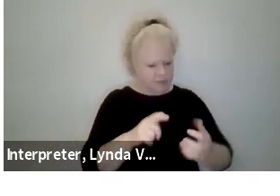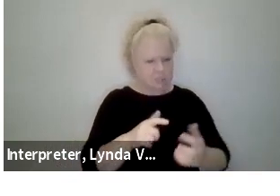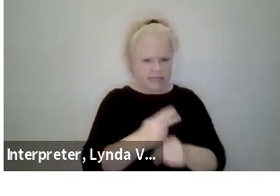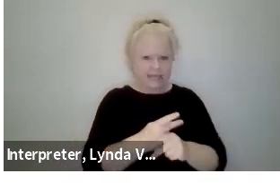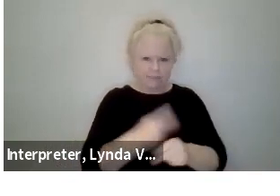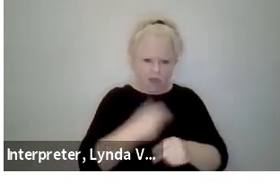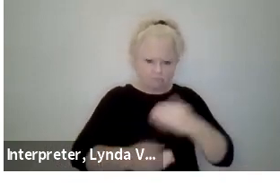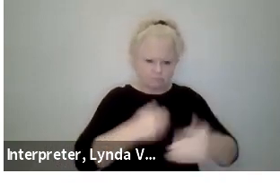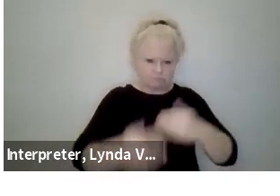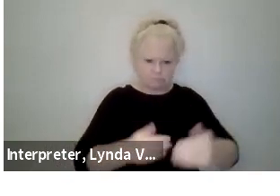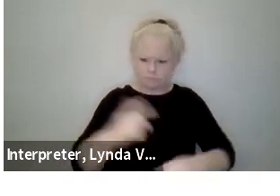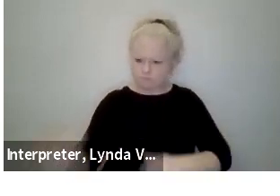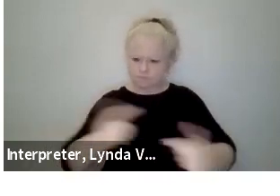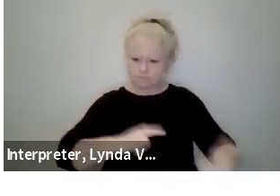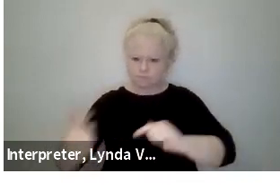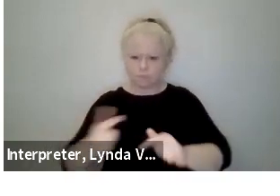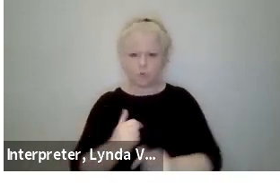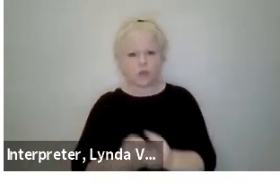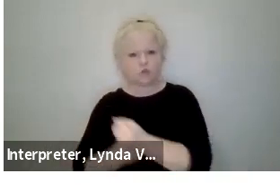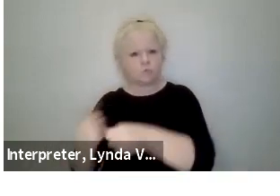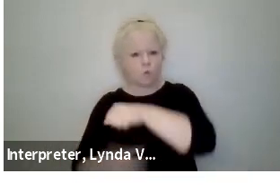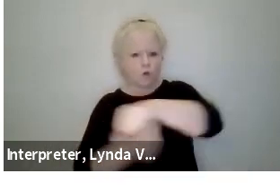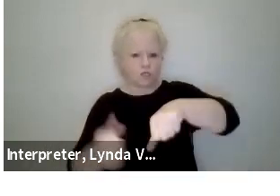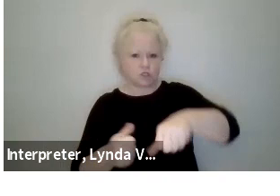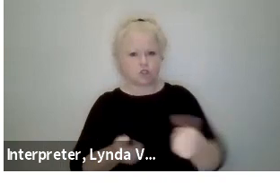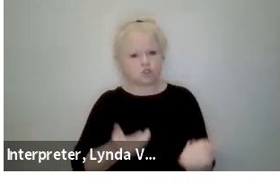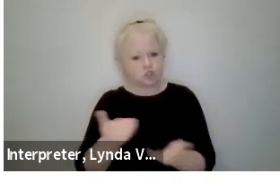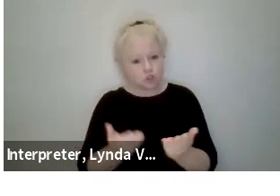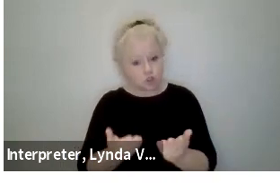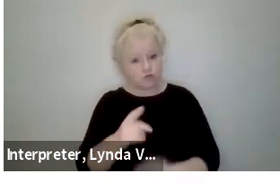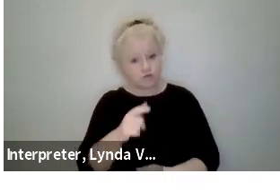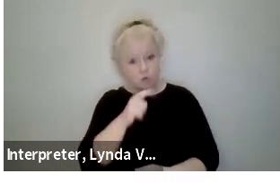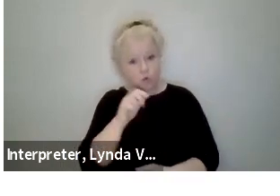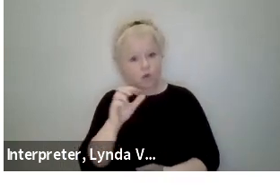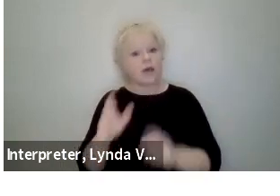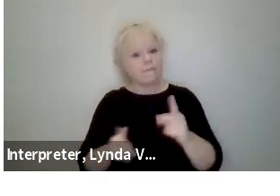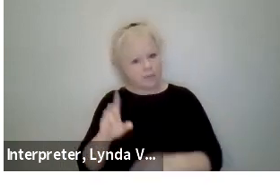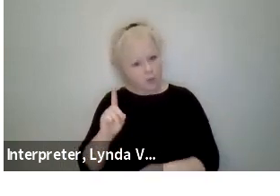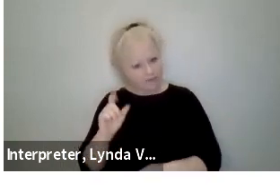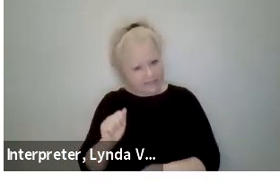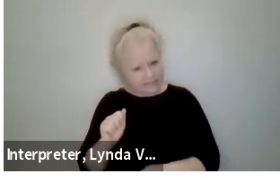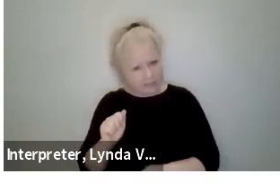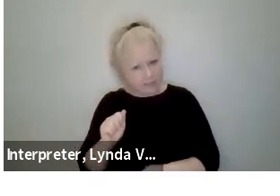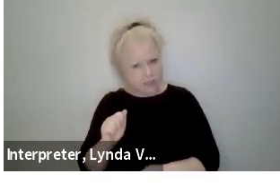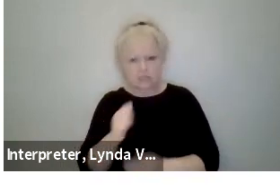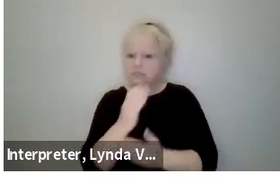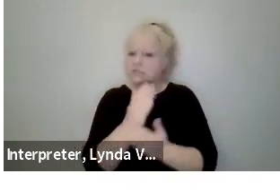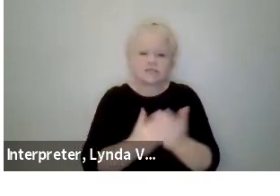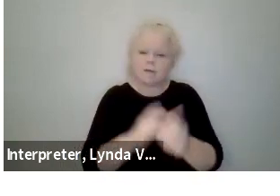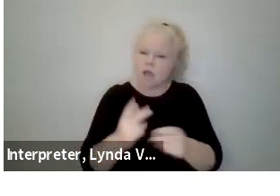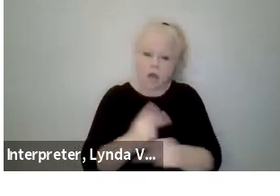going. Let's get them going, because that's what we're here to do. We're here to service those individuals that have a disability in some form or